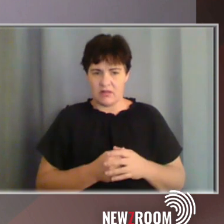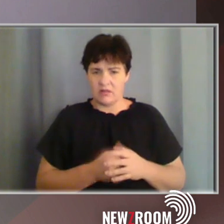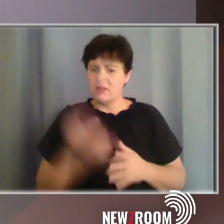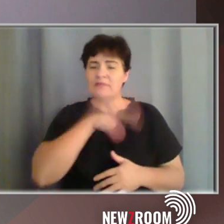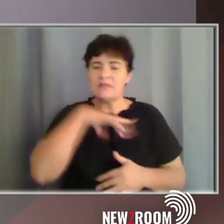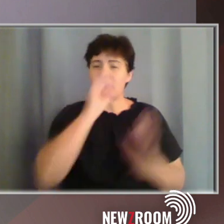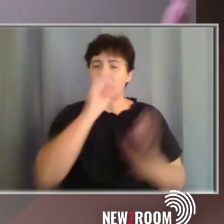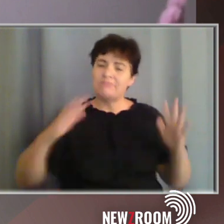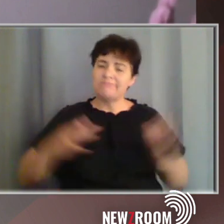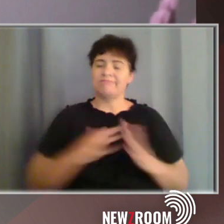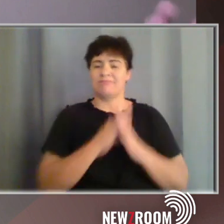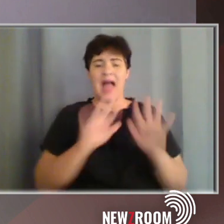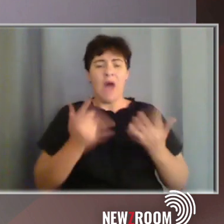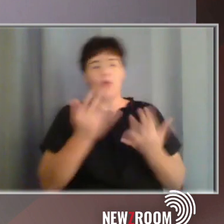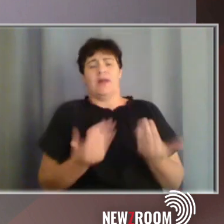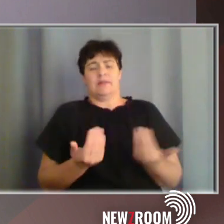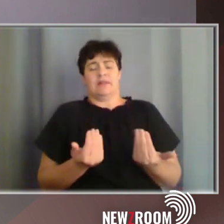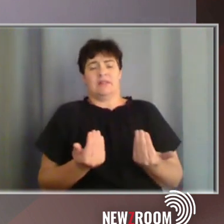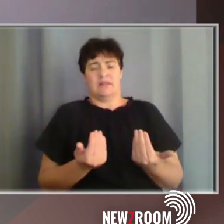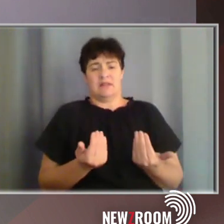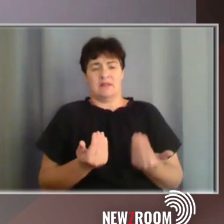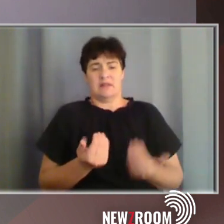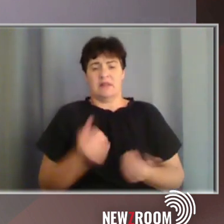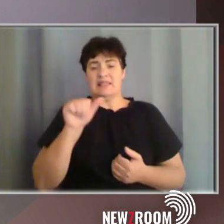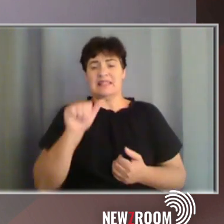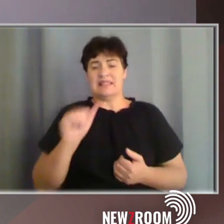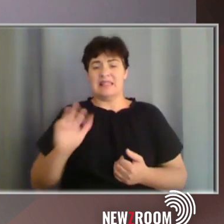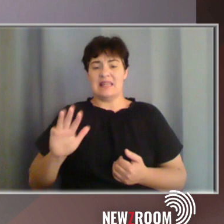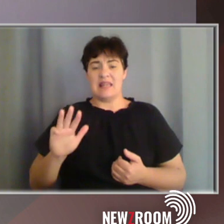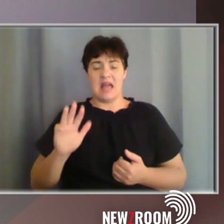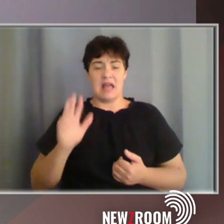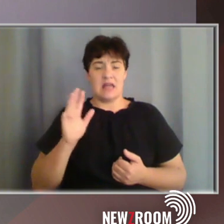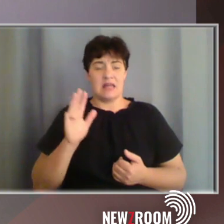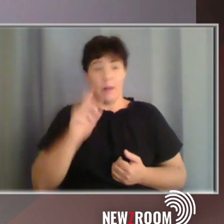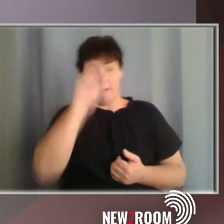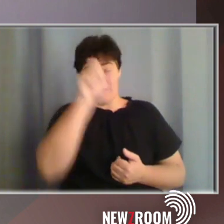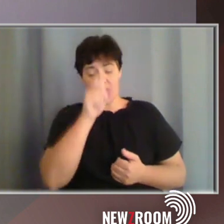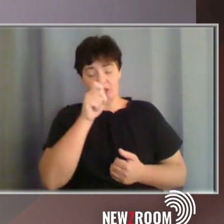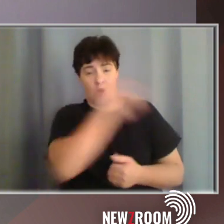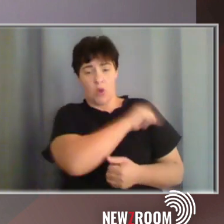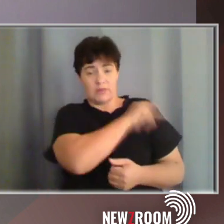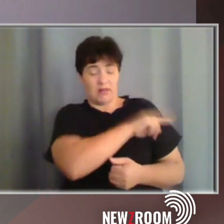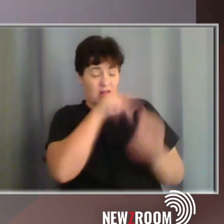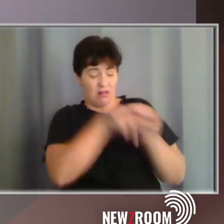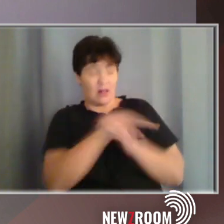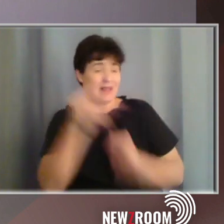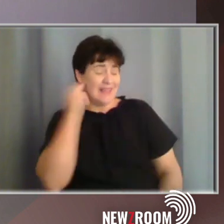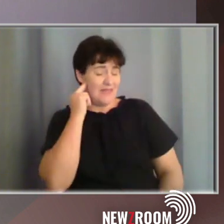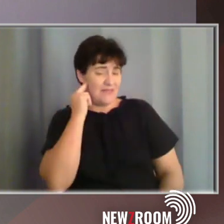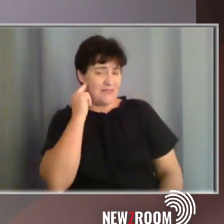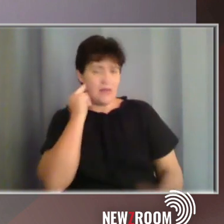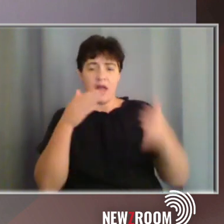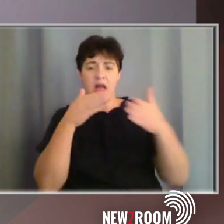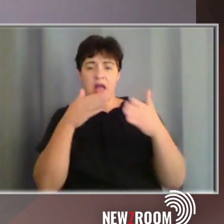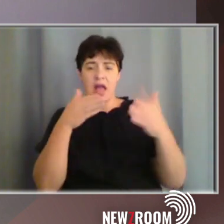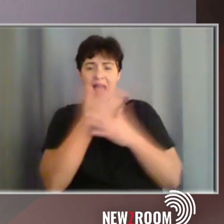you expect a 69-year-old man in hospital who is deaf to have access to you as a